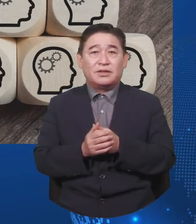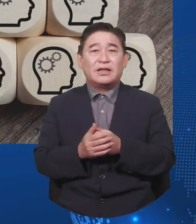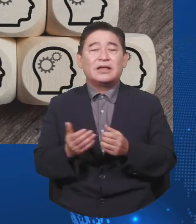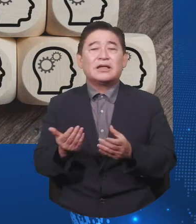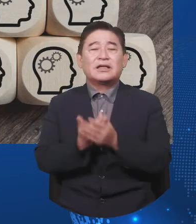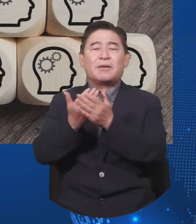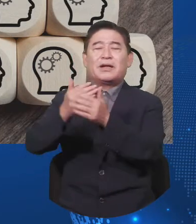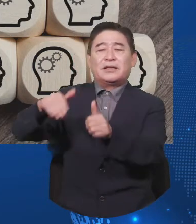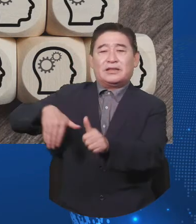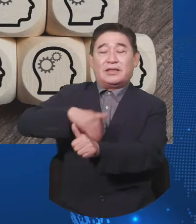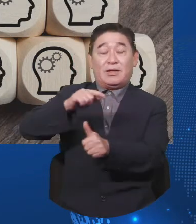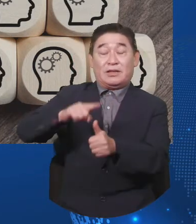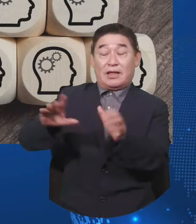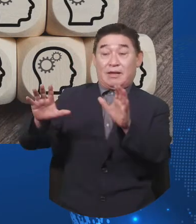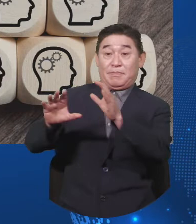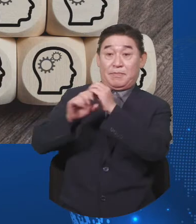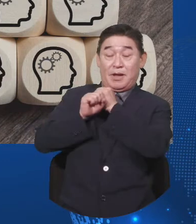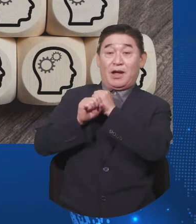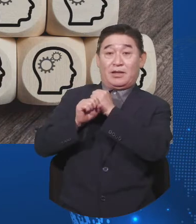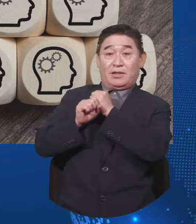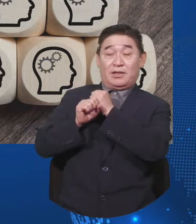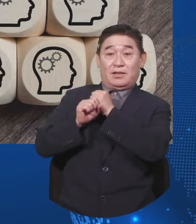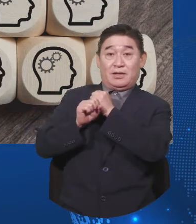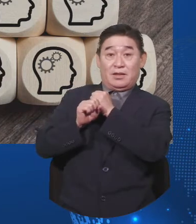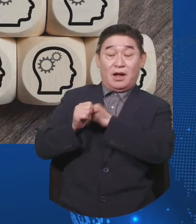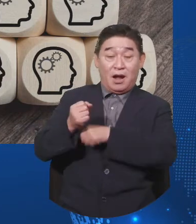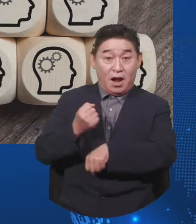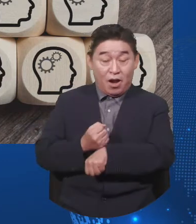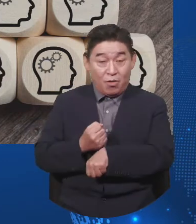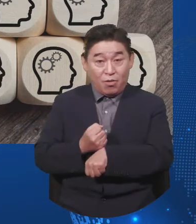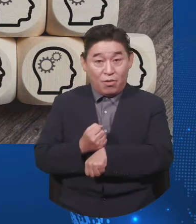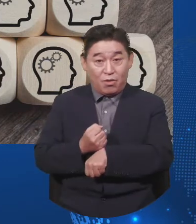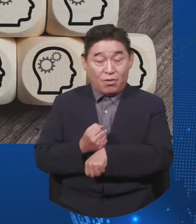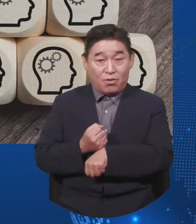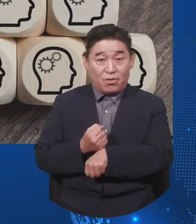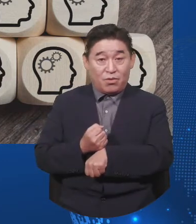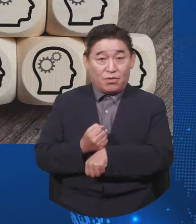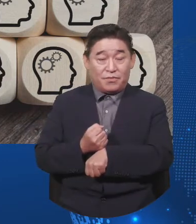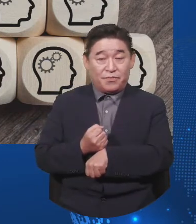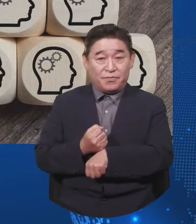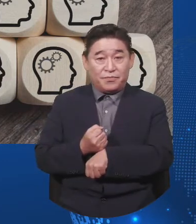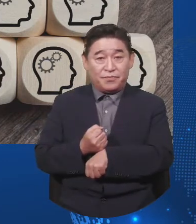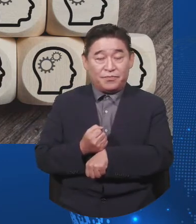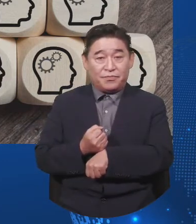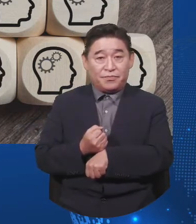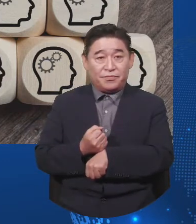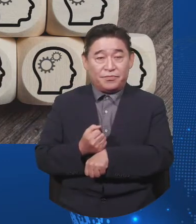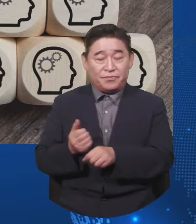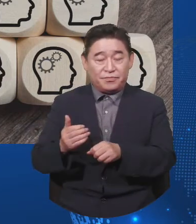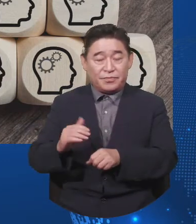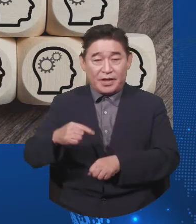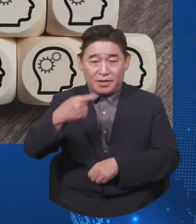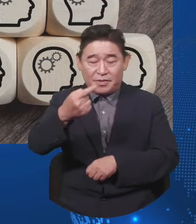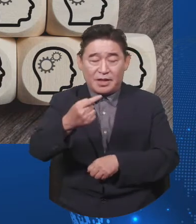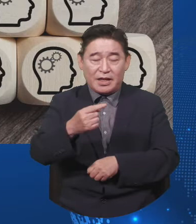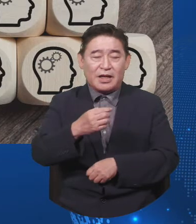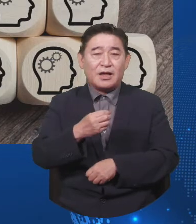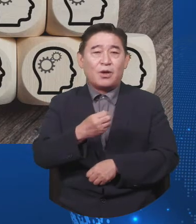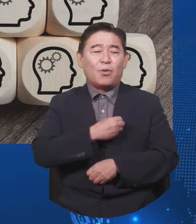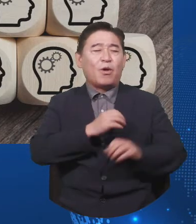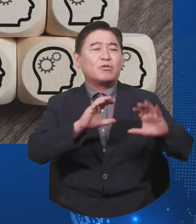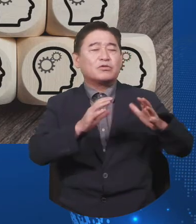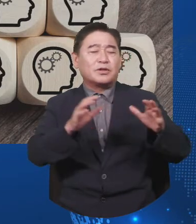for a mutual learning meetings between all of our members and beyond. We have policy dialogues. We